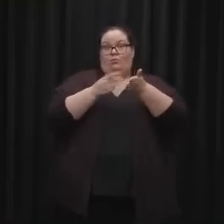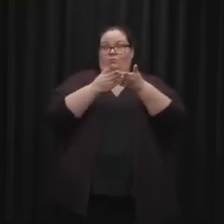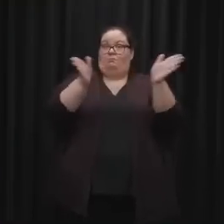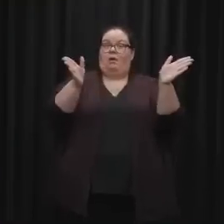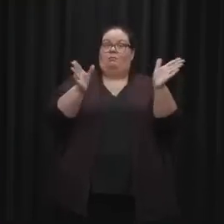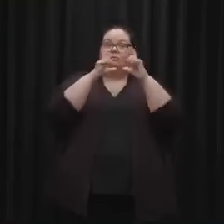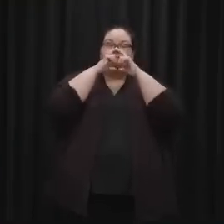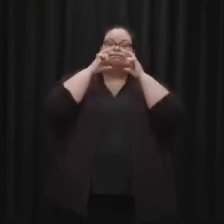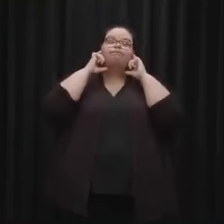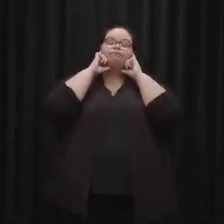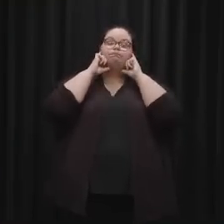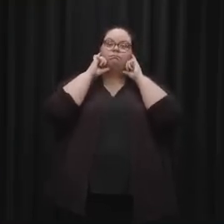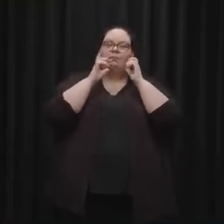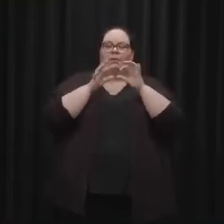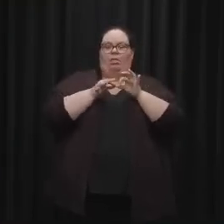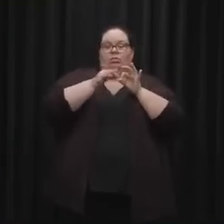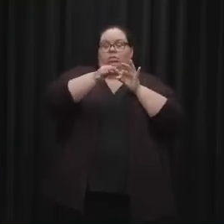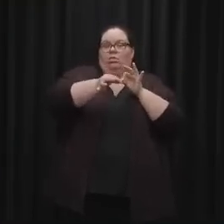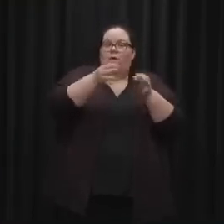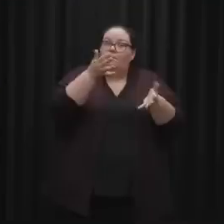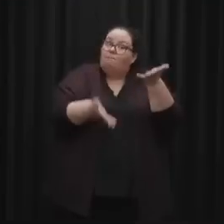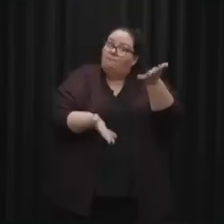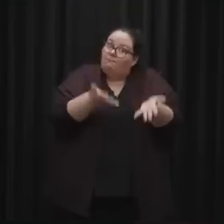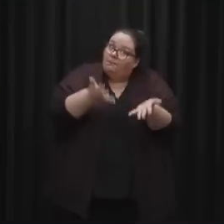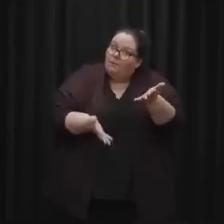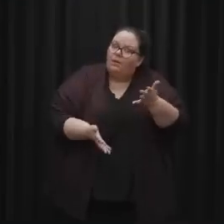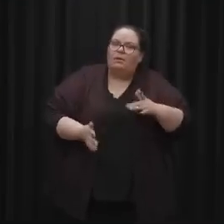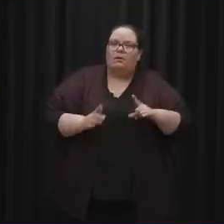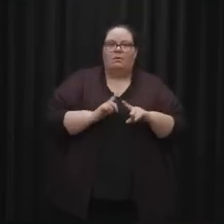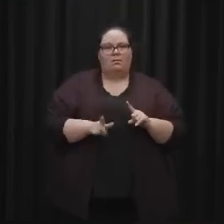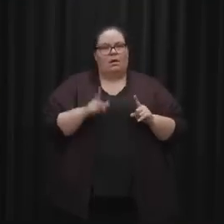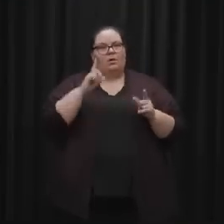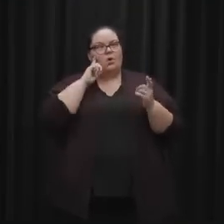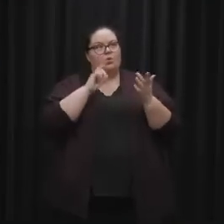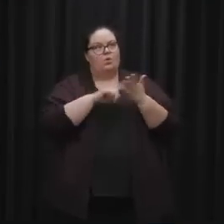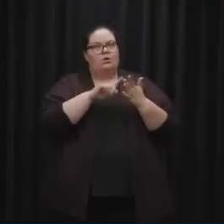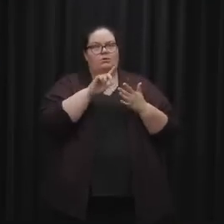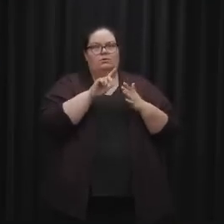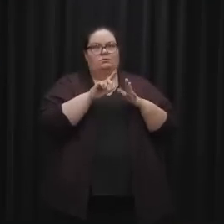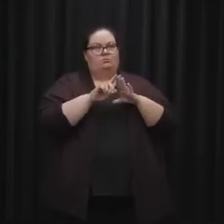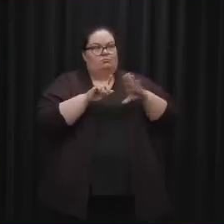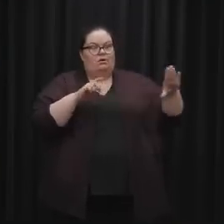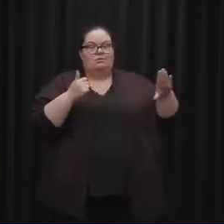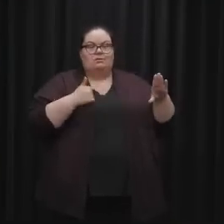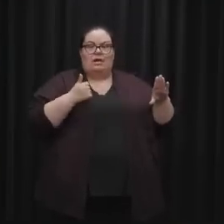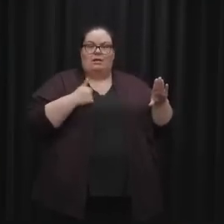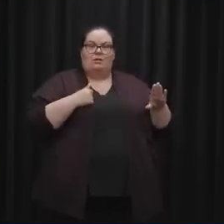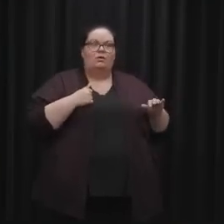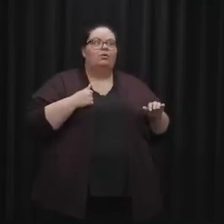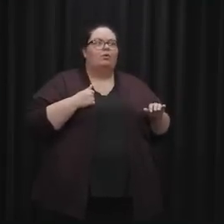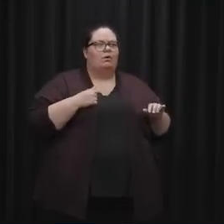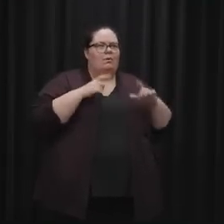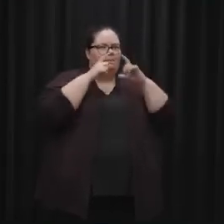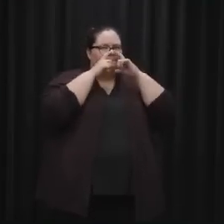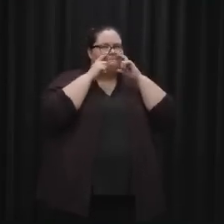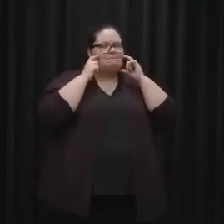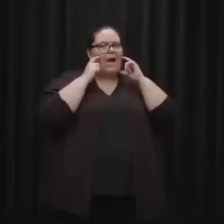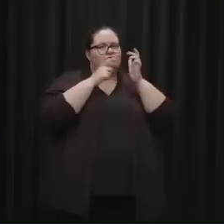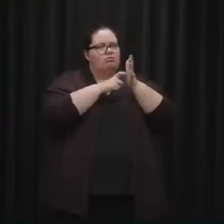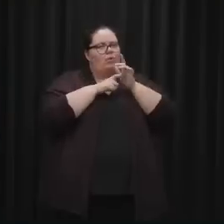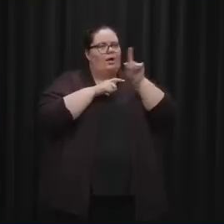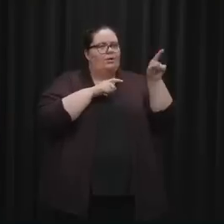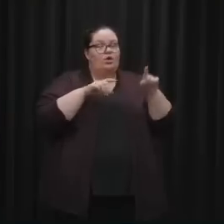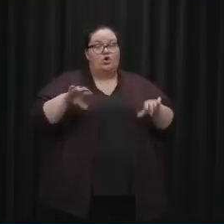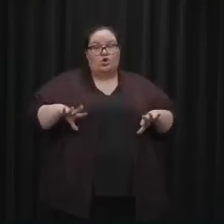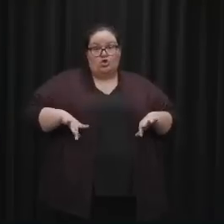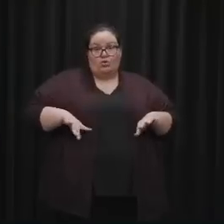it could be pushed out a little bit. But I think we're seeing it across the country. There's various forms of wearing masks. We know